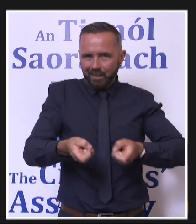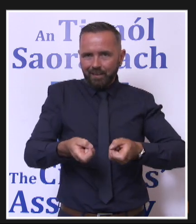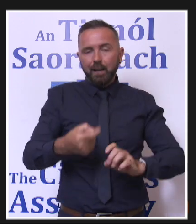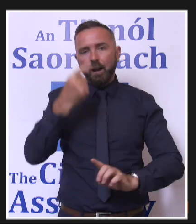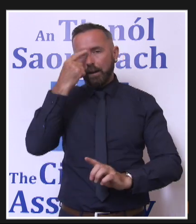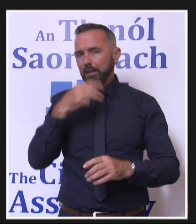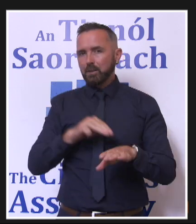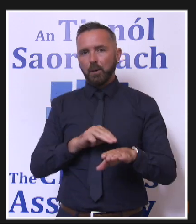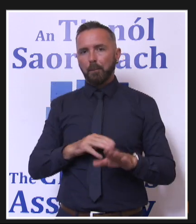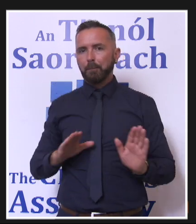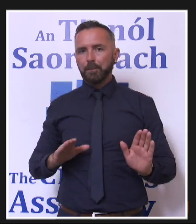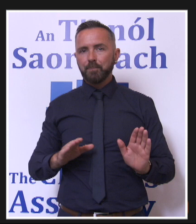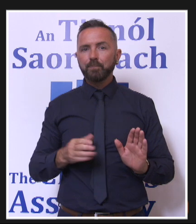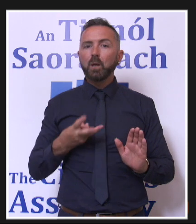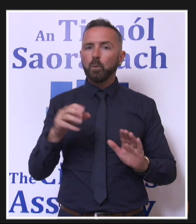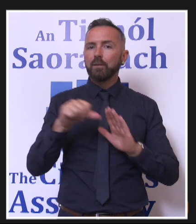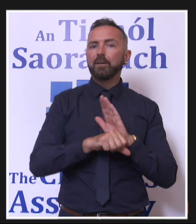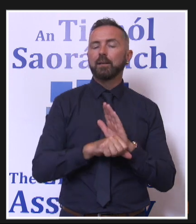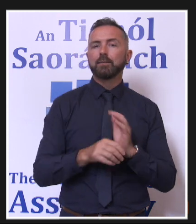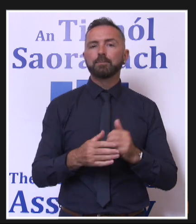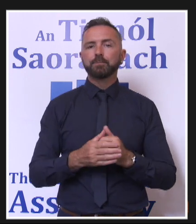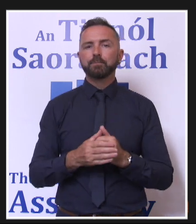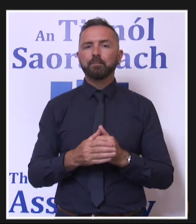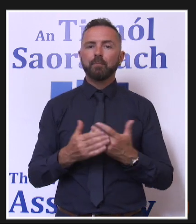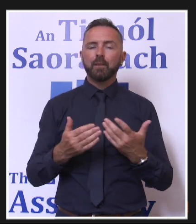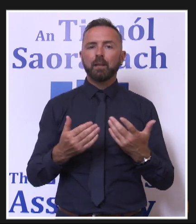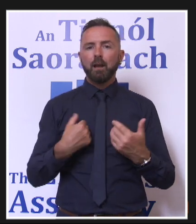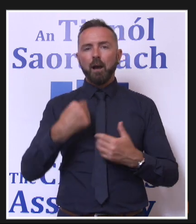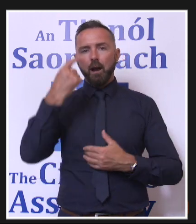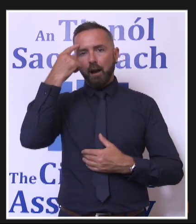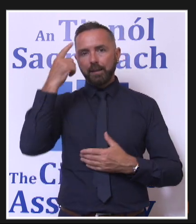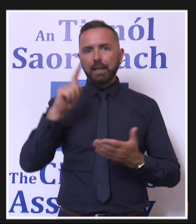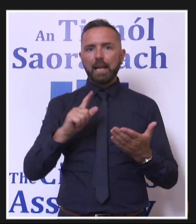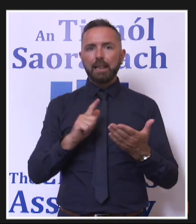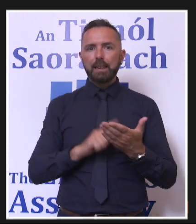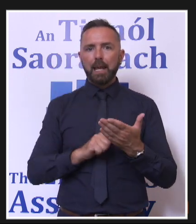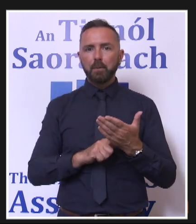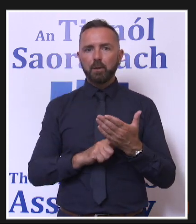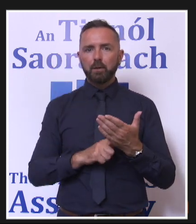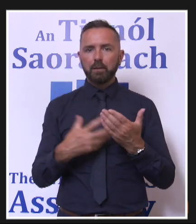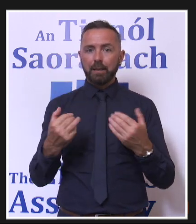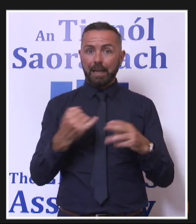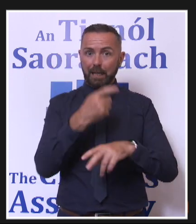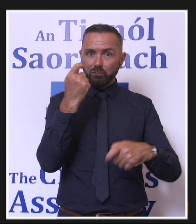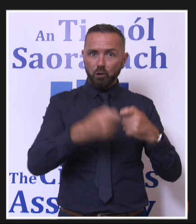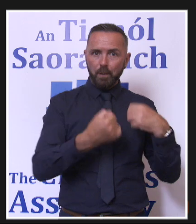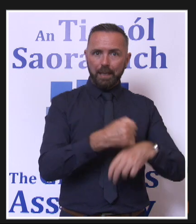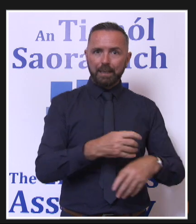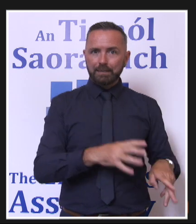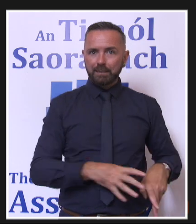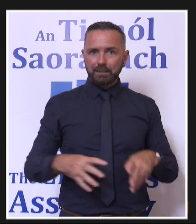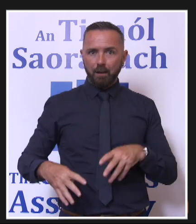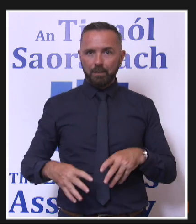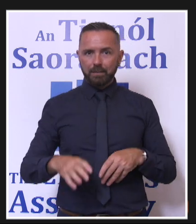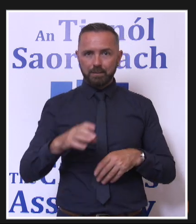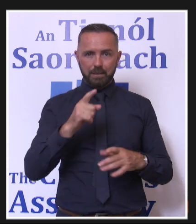think you're in trouble, and I think it will fail. You know, I think Labour got in trouble in Scotland with, that's not city devolution, is it?